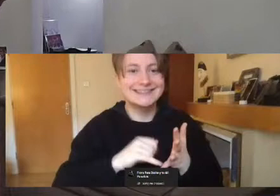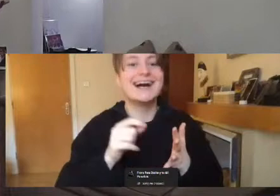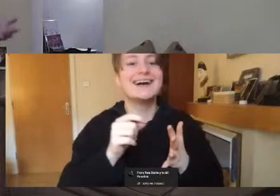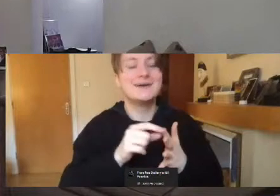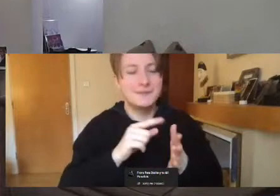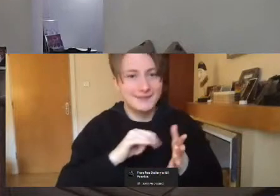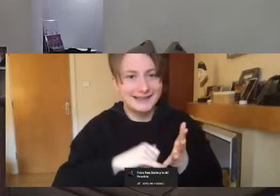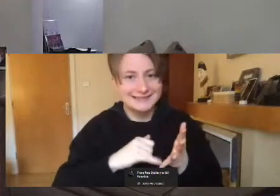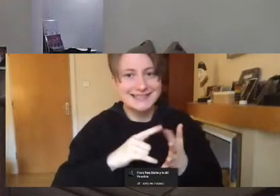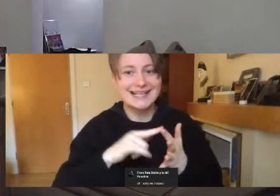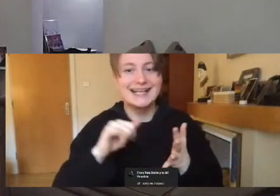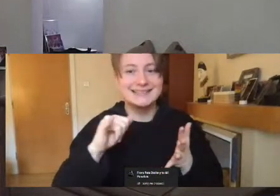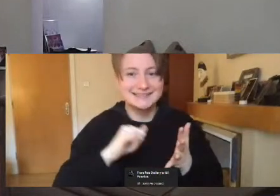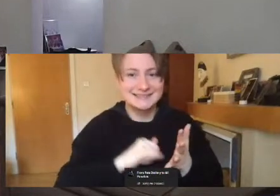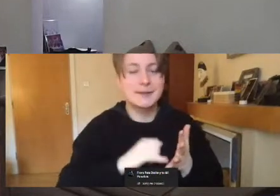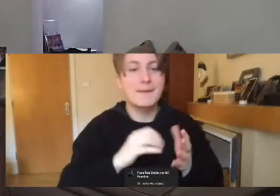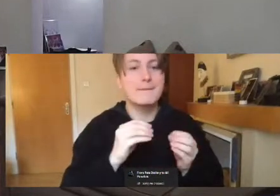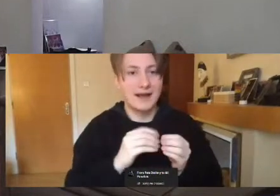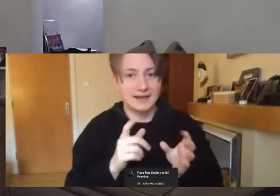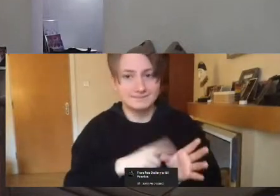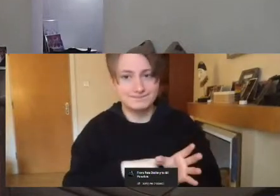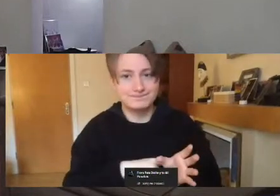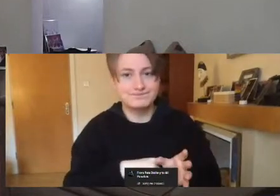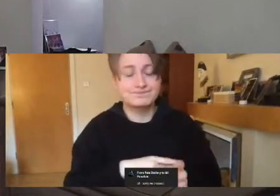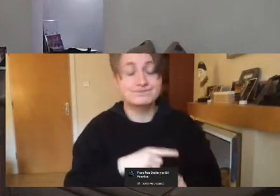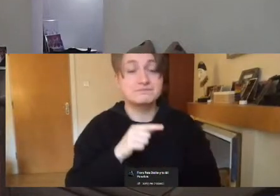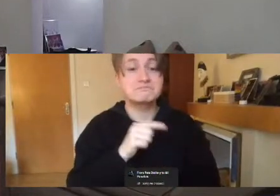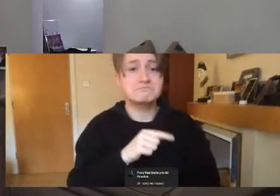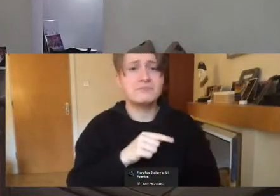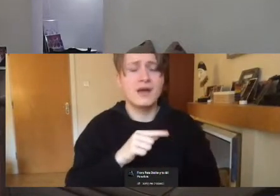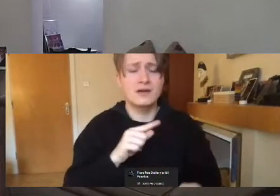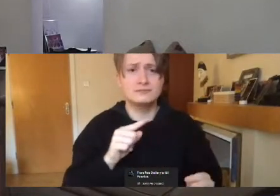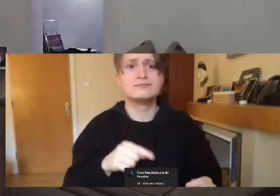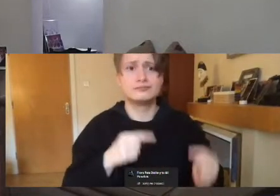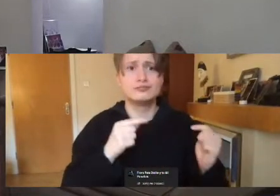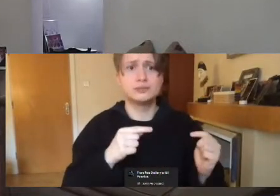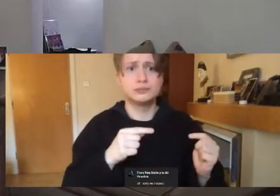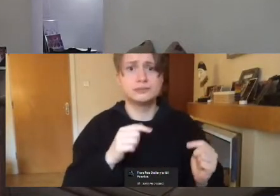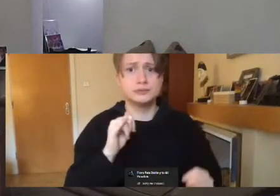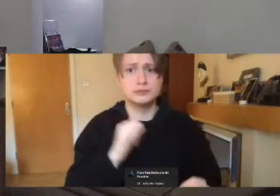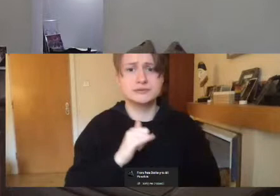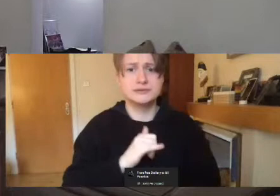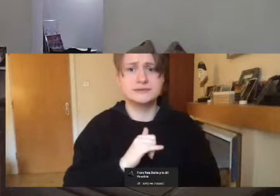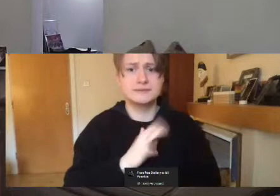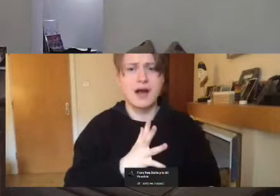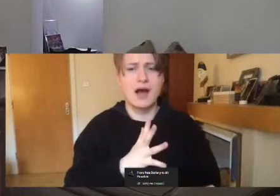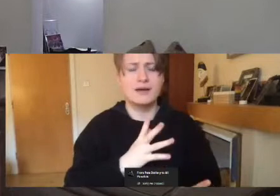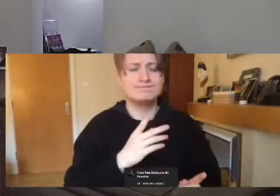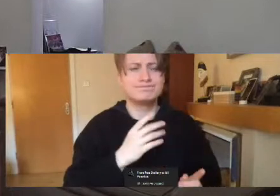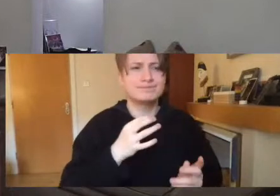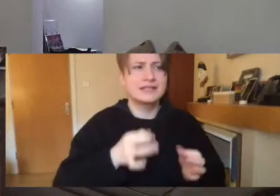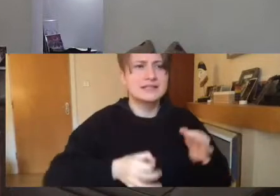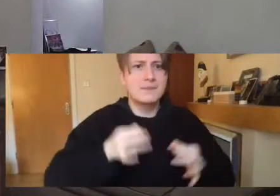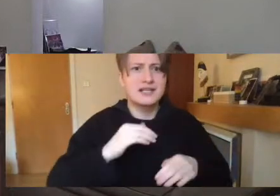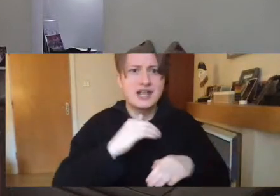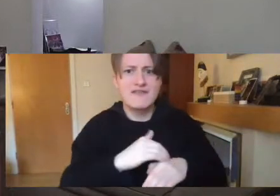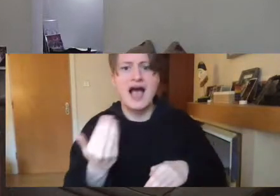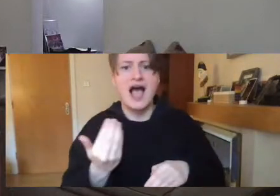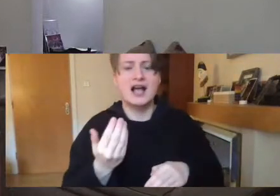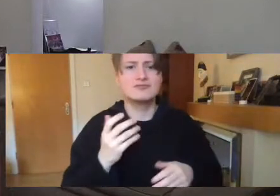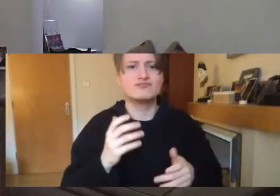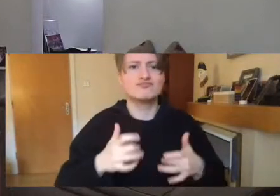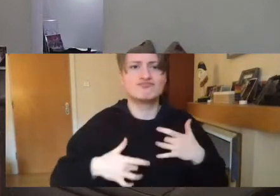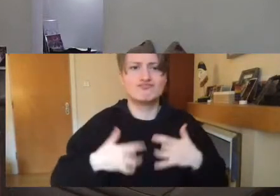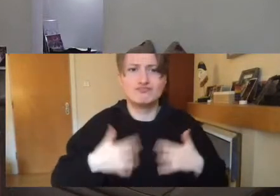blowing through the instrument, and amongst other things. But I was very struck. This is based, She Passes, She Passes,